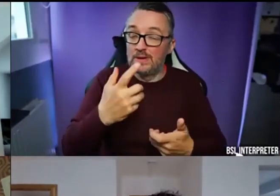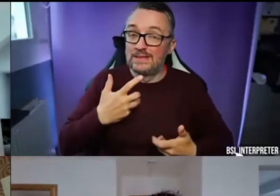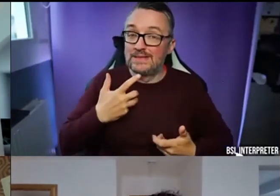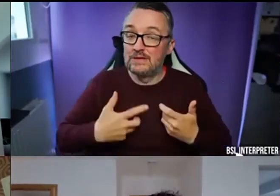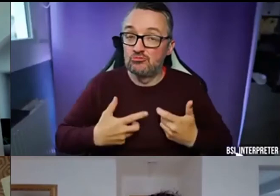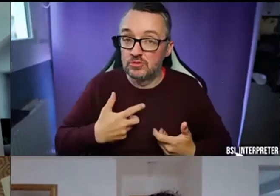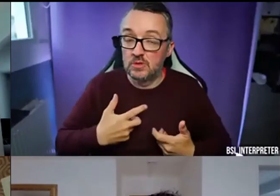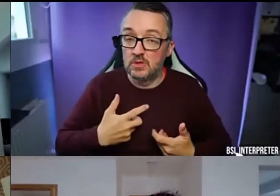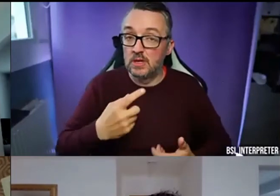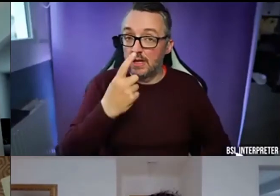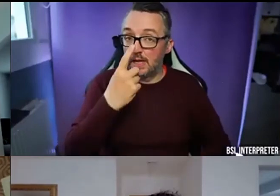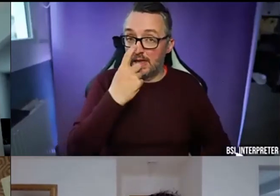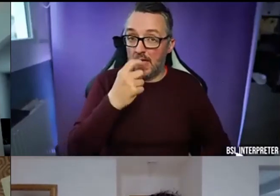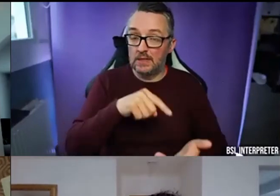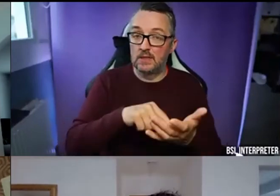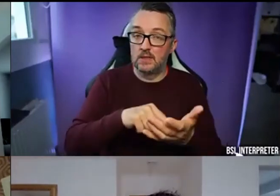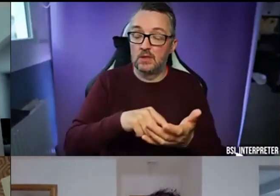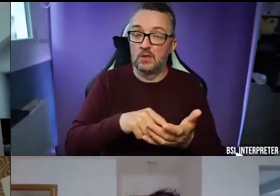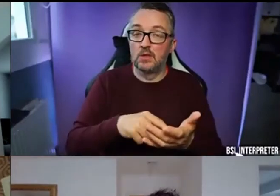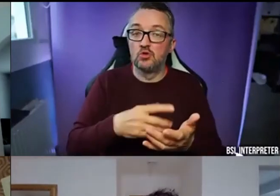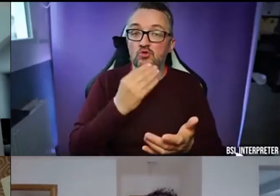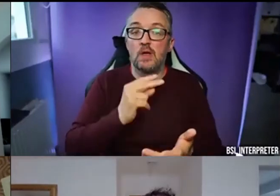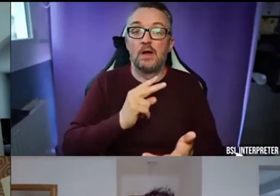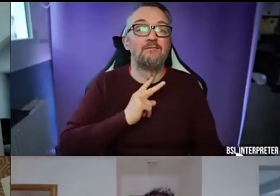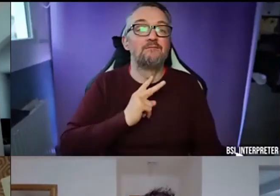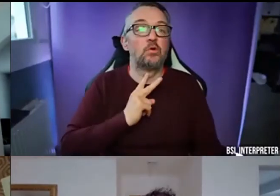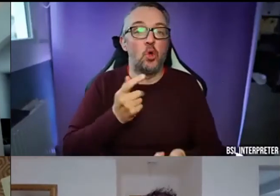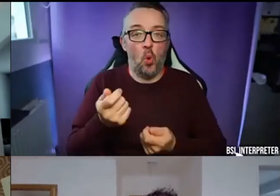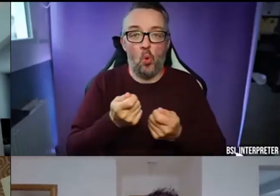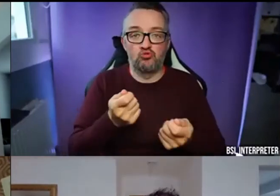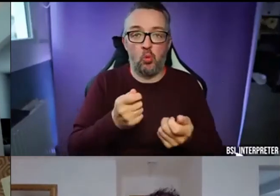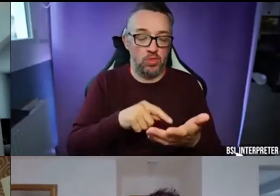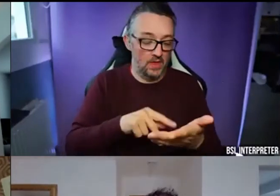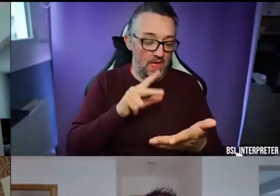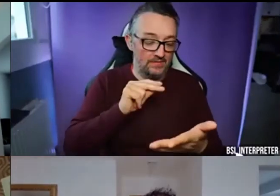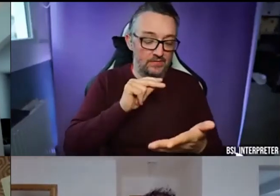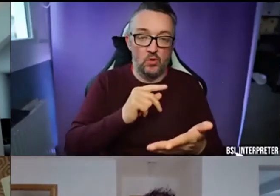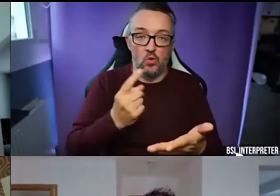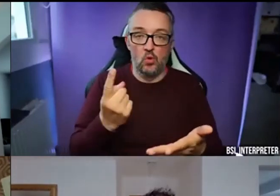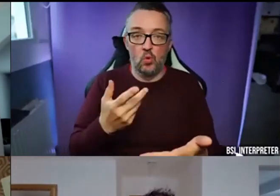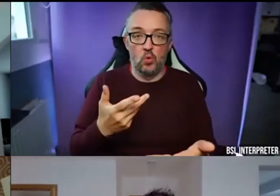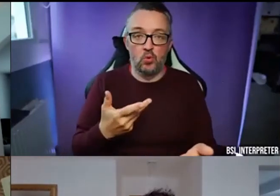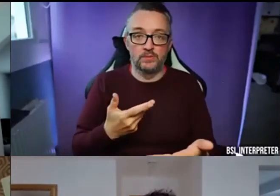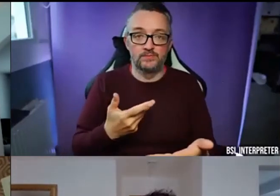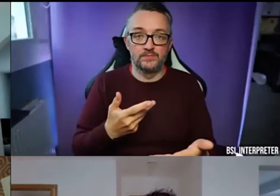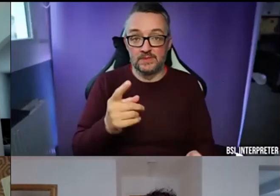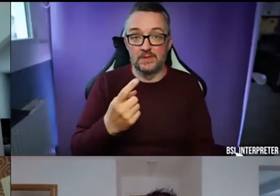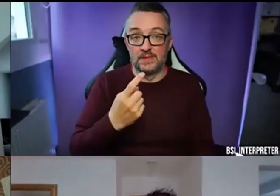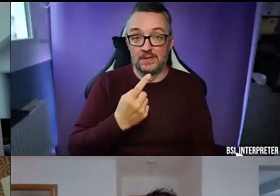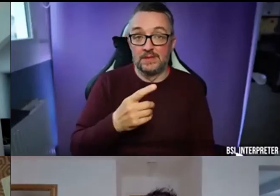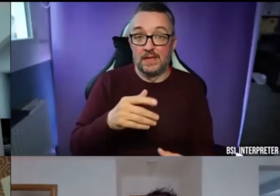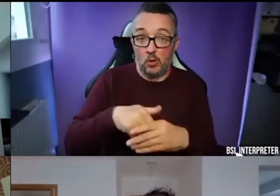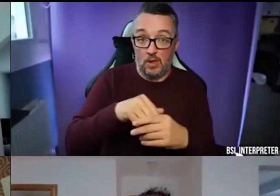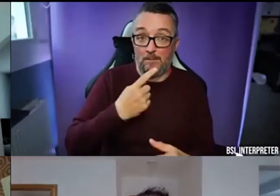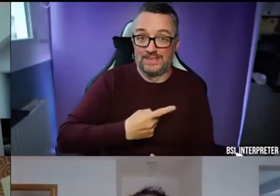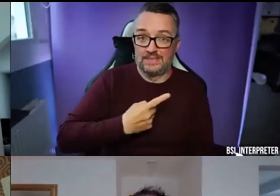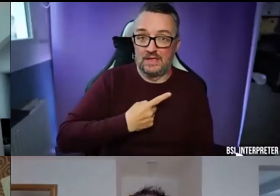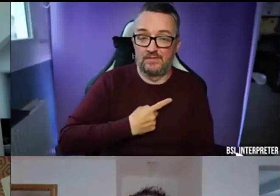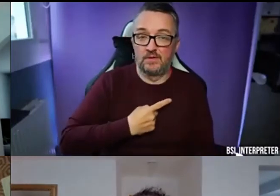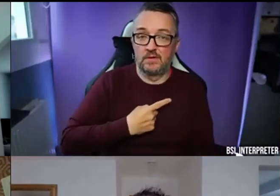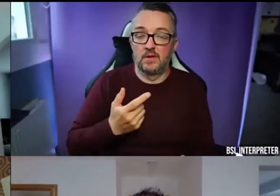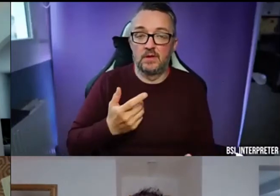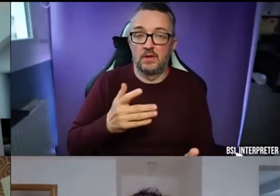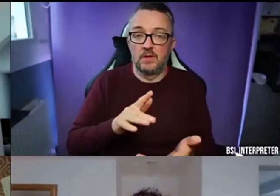we could have something that could be operated purely by voice for those, and myself included, who find